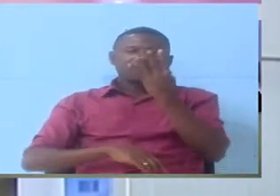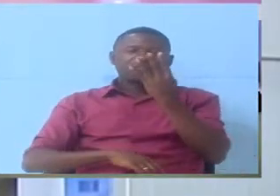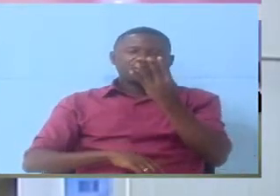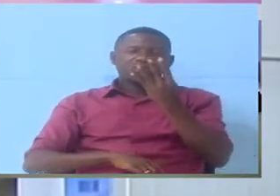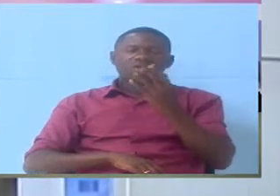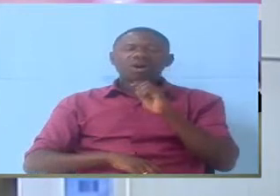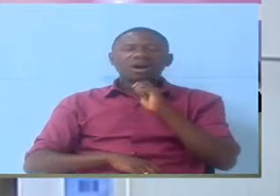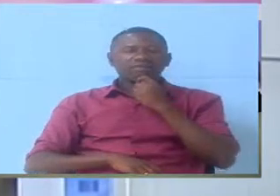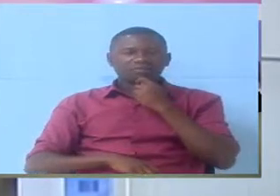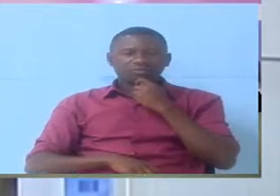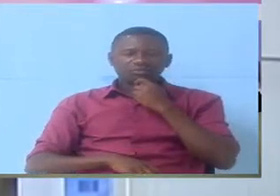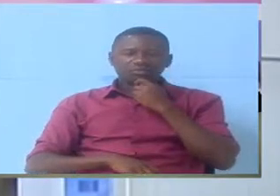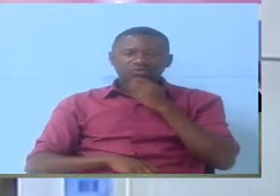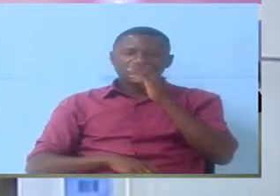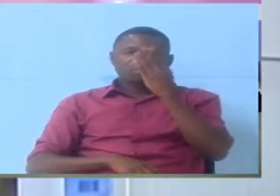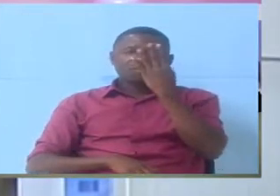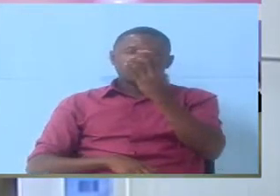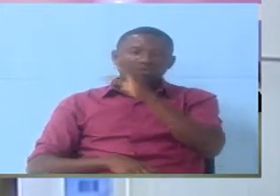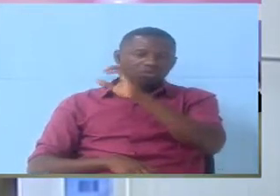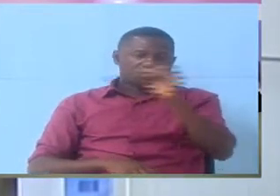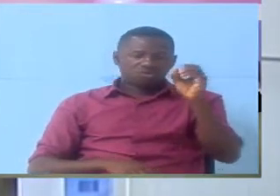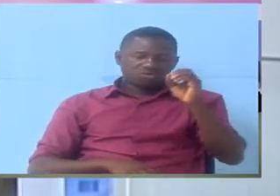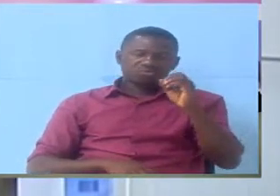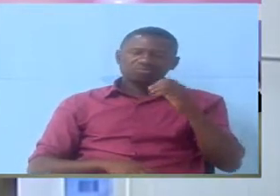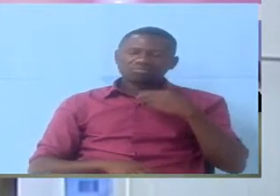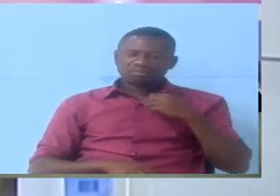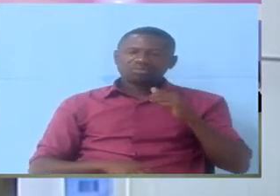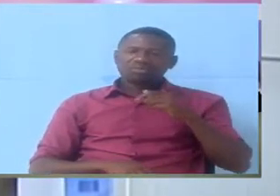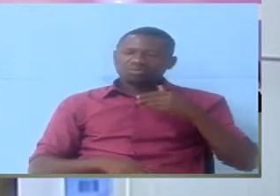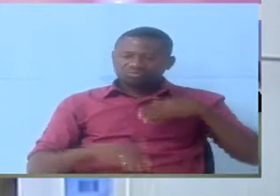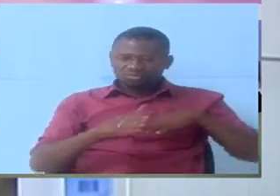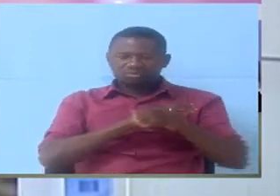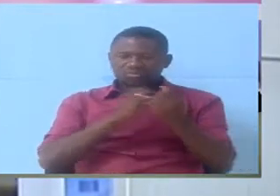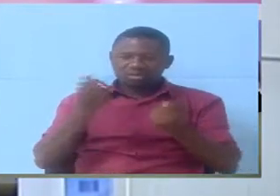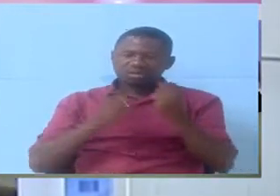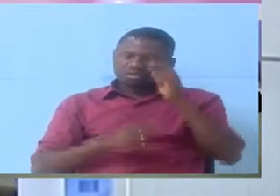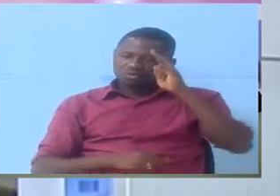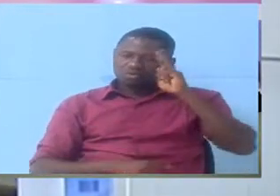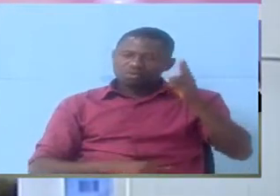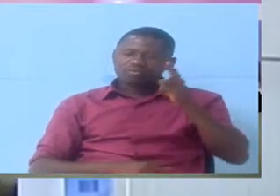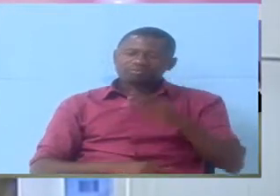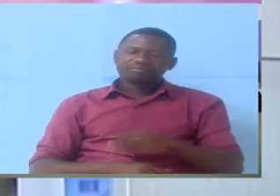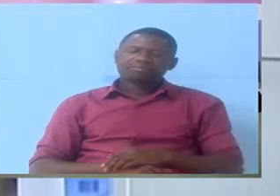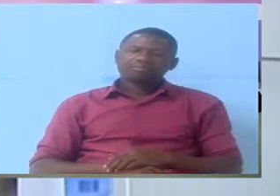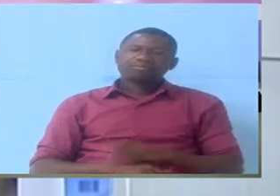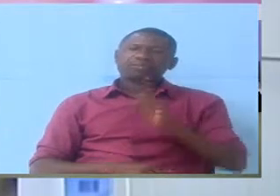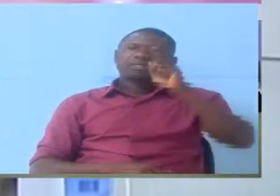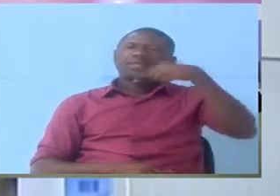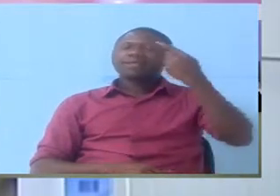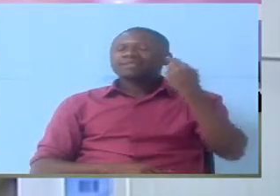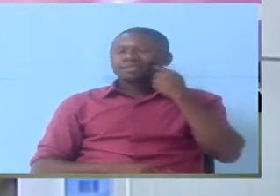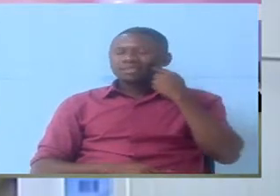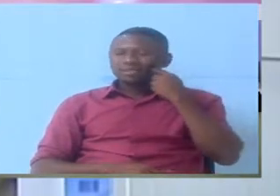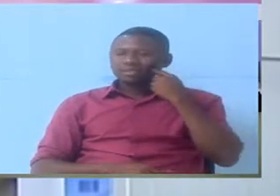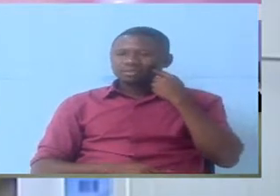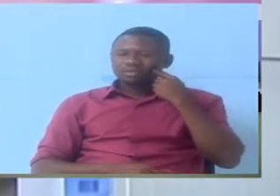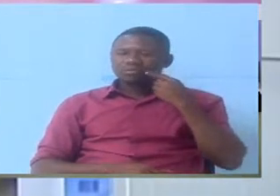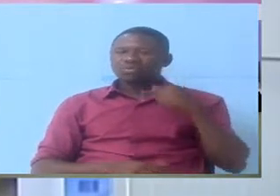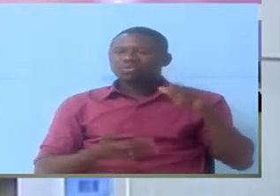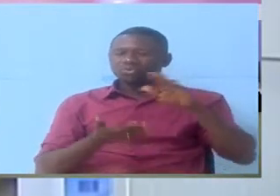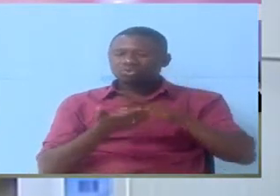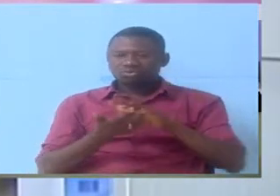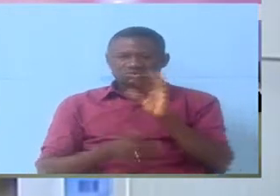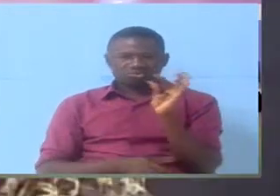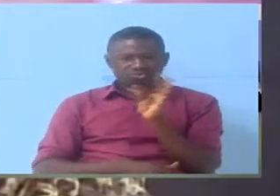into my car and went home. The next day was Tuesday. So